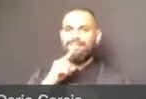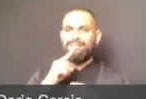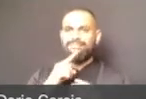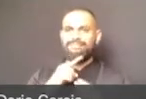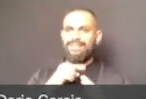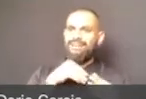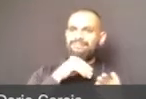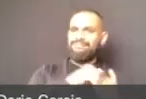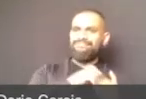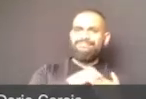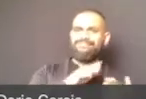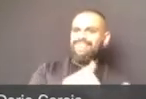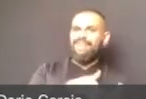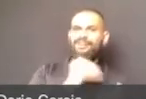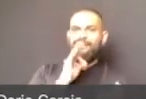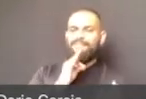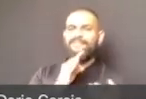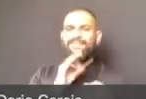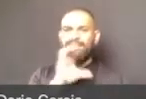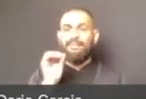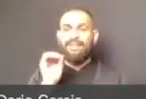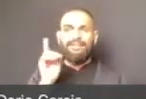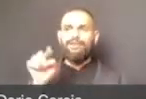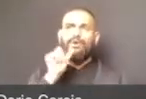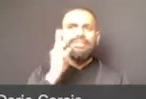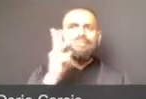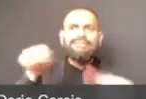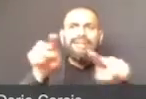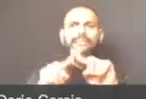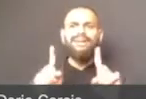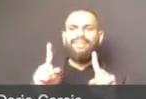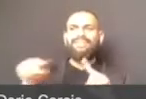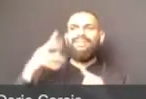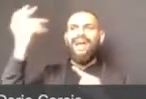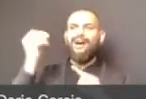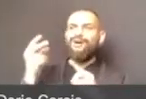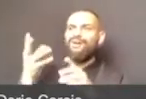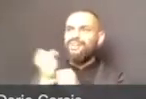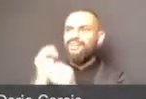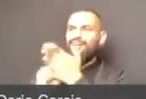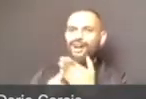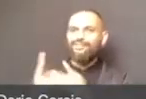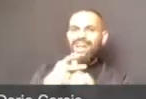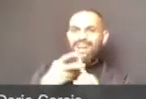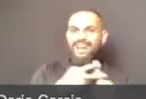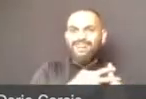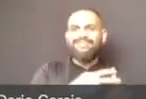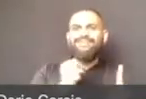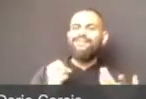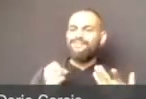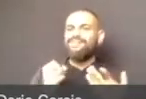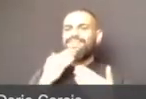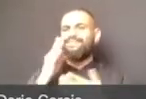they do so much. They're unseen, you don't see them, but they're out procuring and securing contracts and doing a lot for our community. So thank you to this leadership